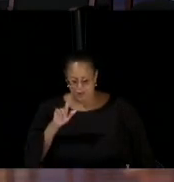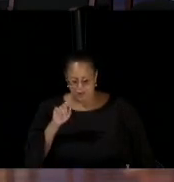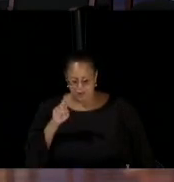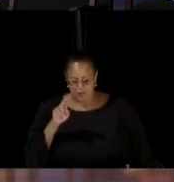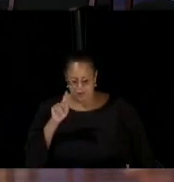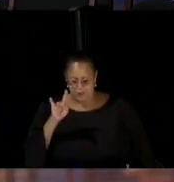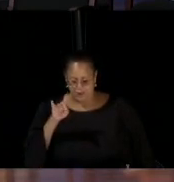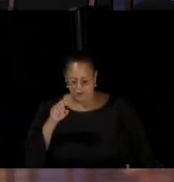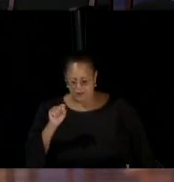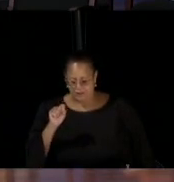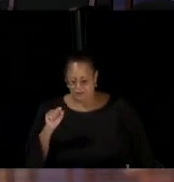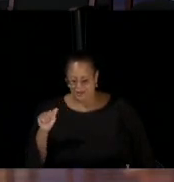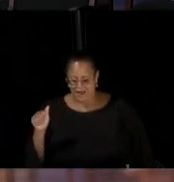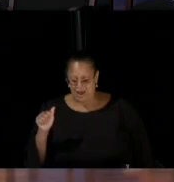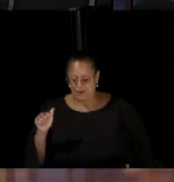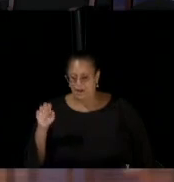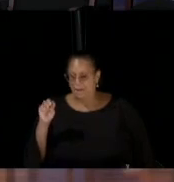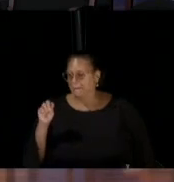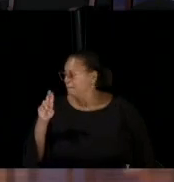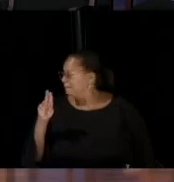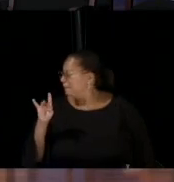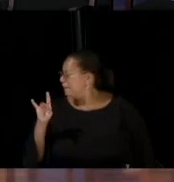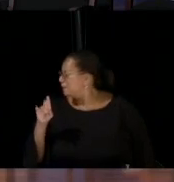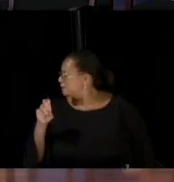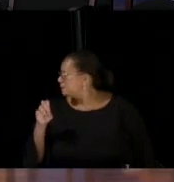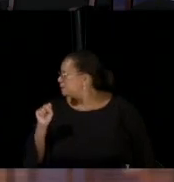Lucas Aaron Mullins.